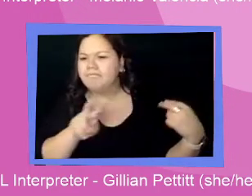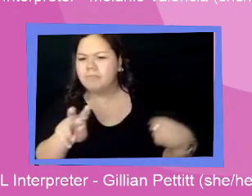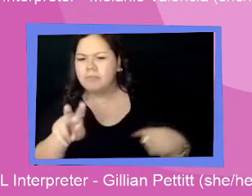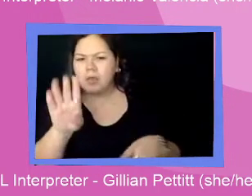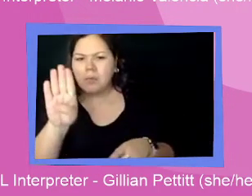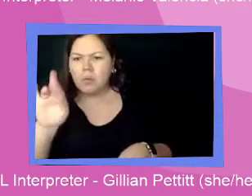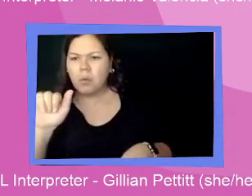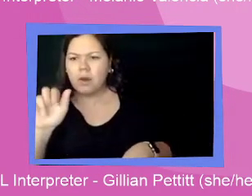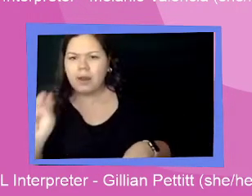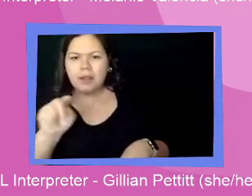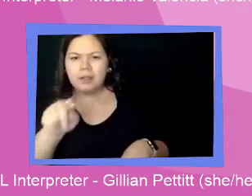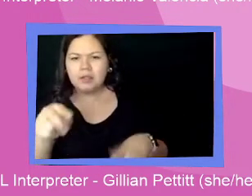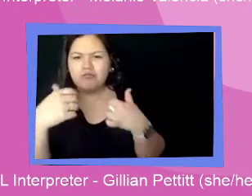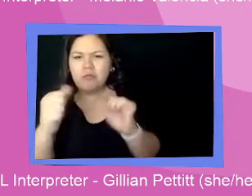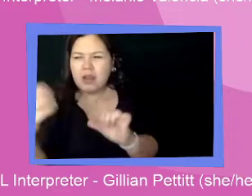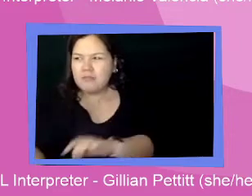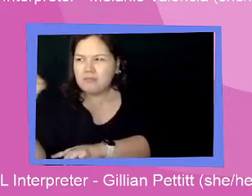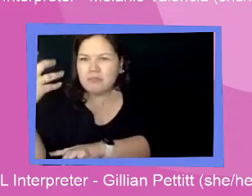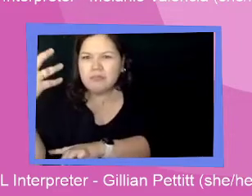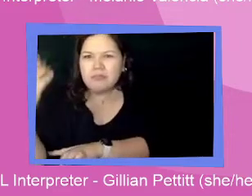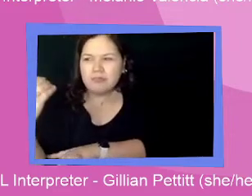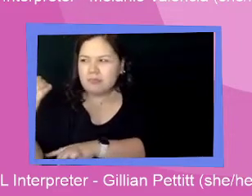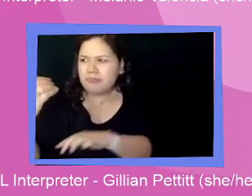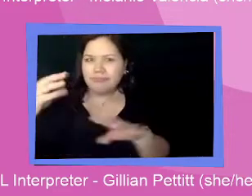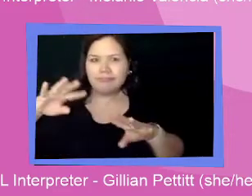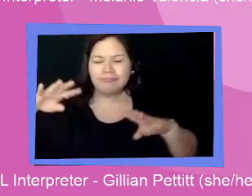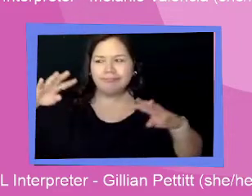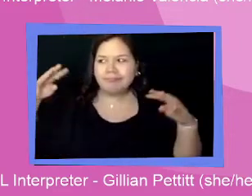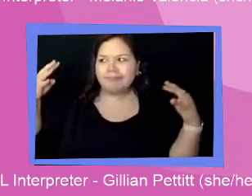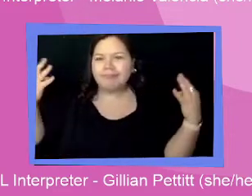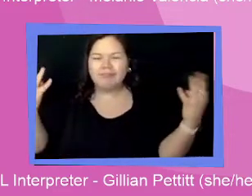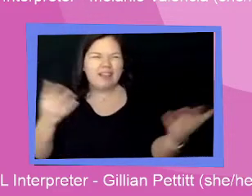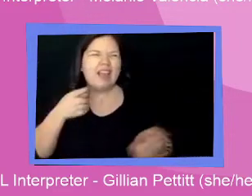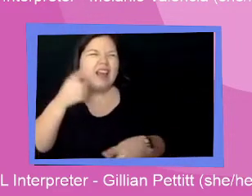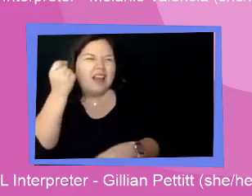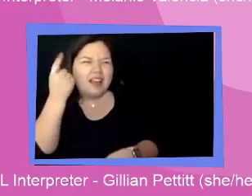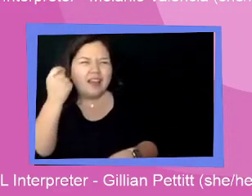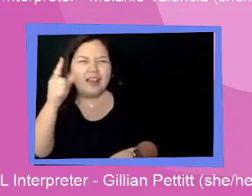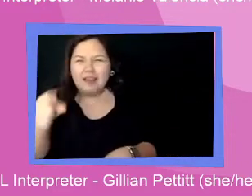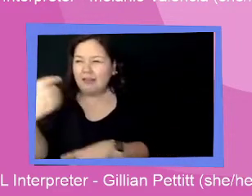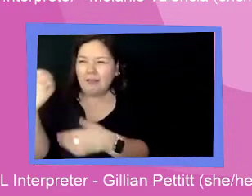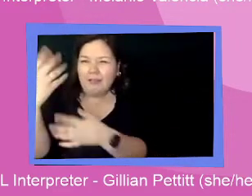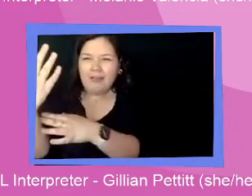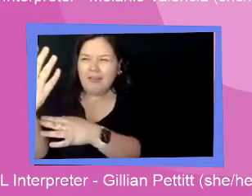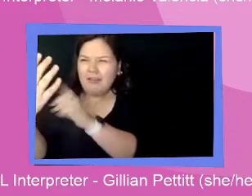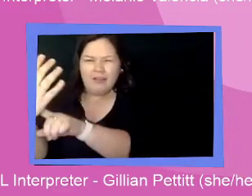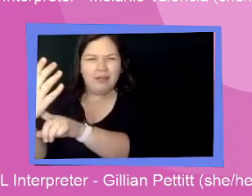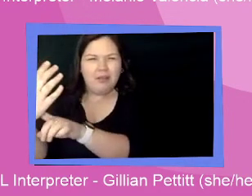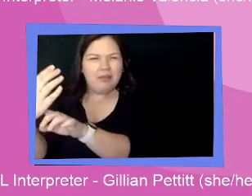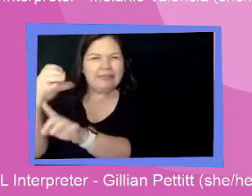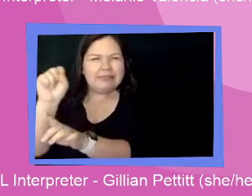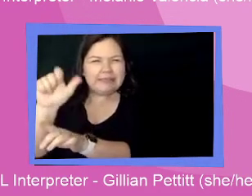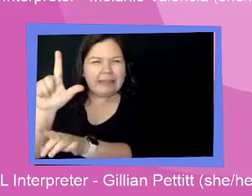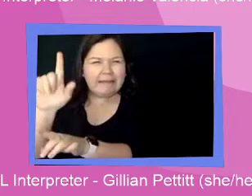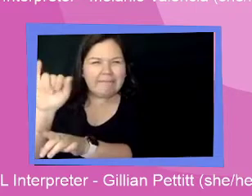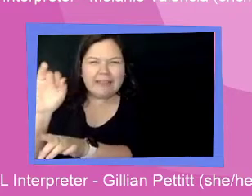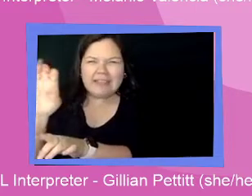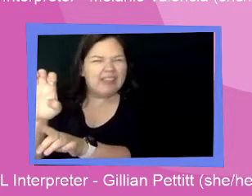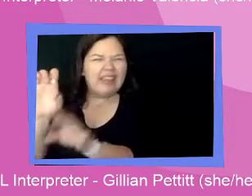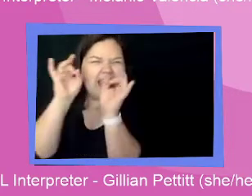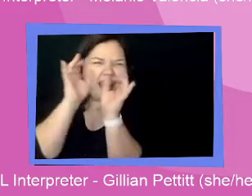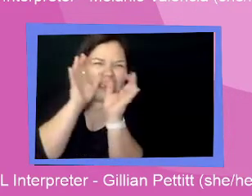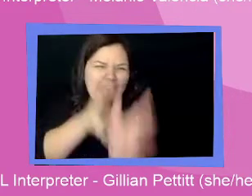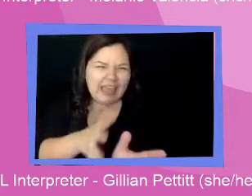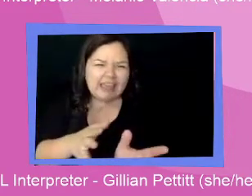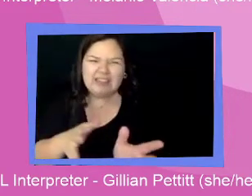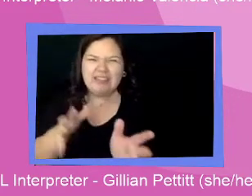take a selfie with all of us. He hates photos taken with the front-facing camera on his phone, so